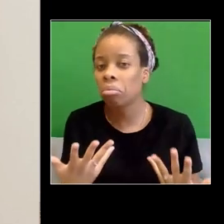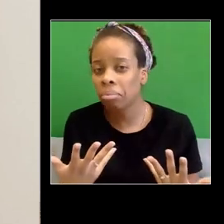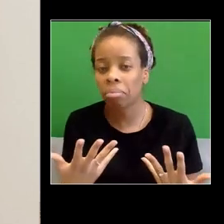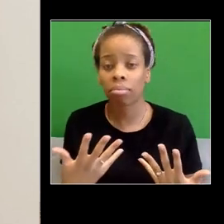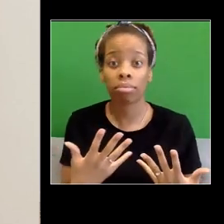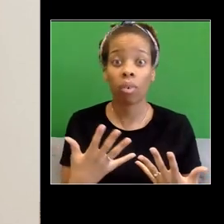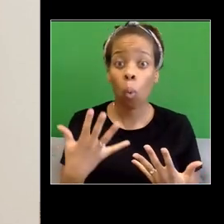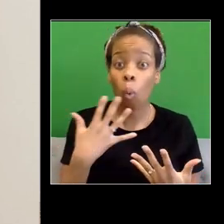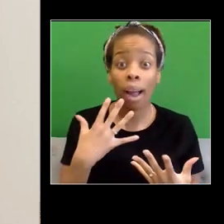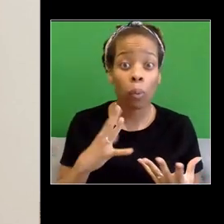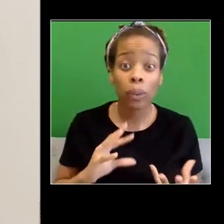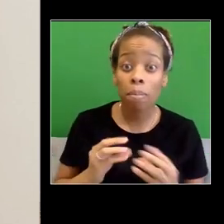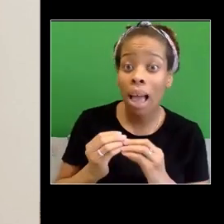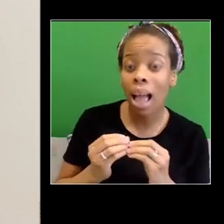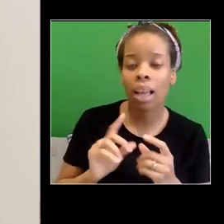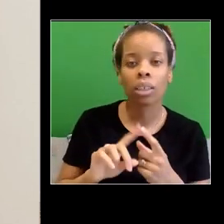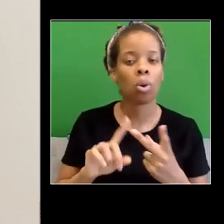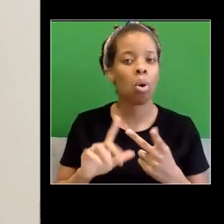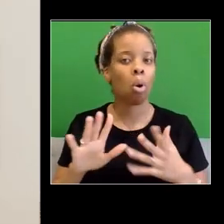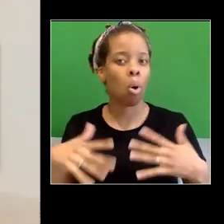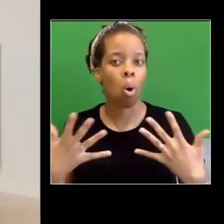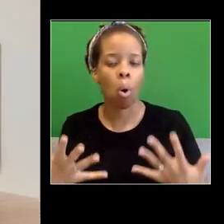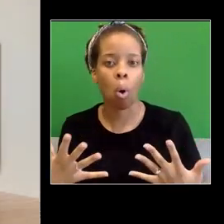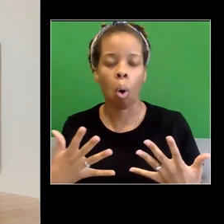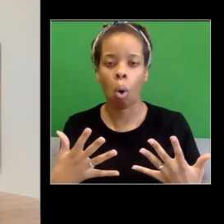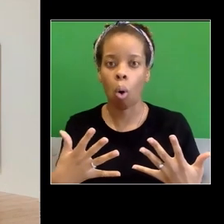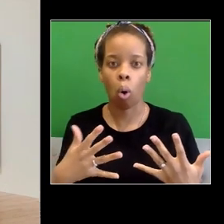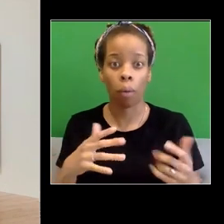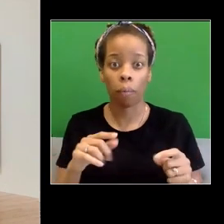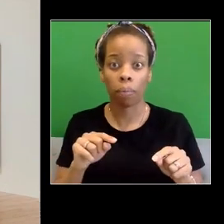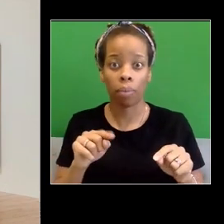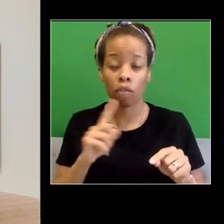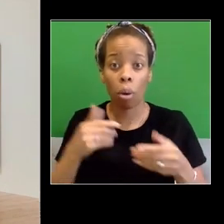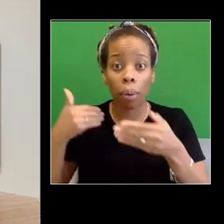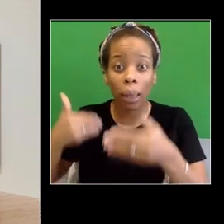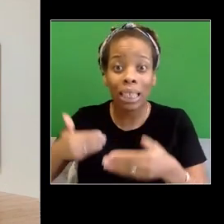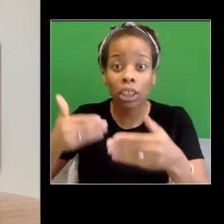were made and how, which work to select from each body of work.